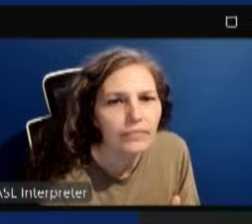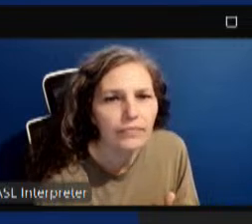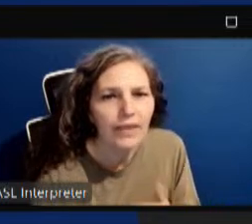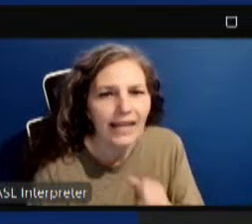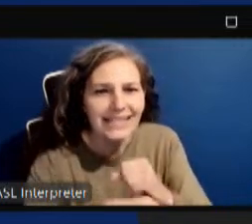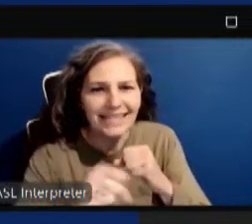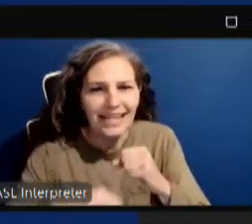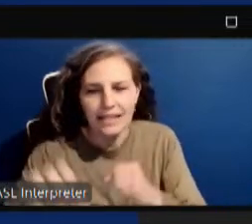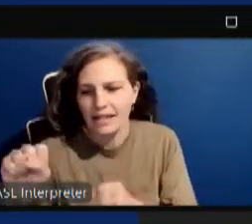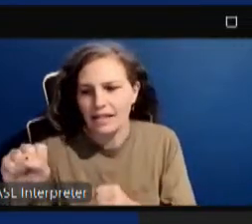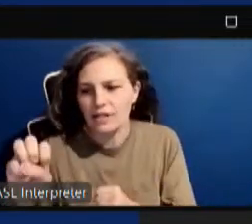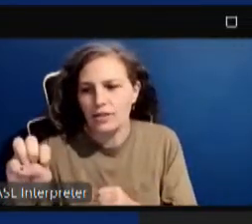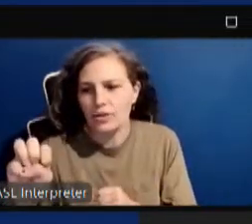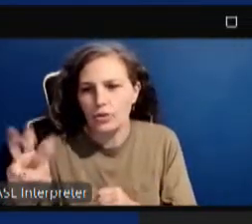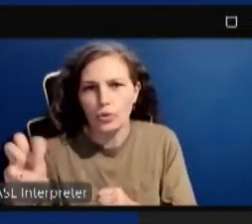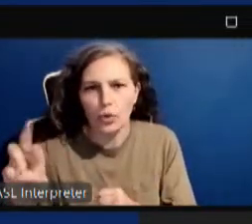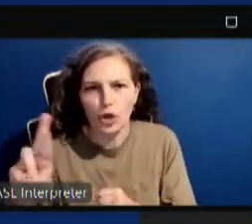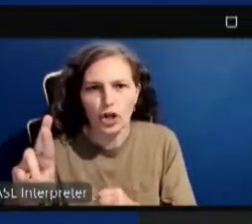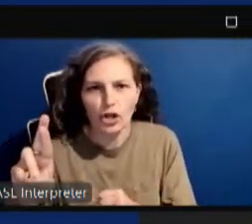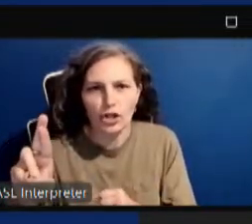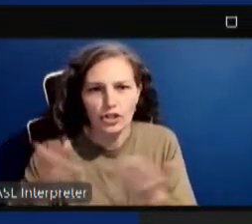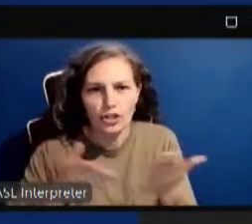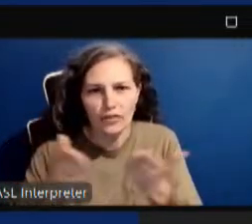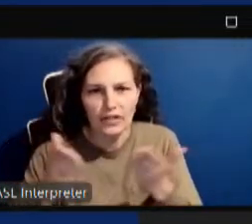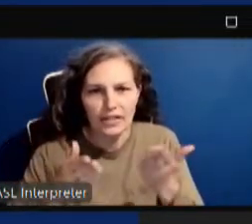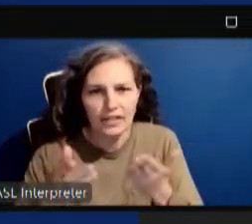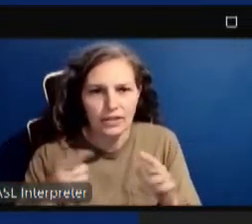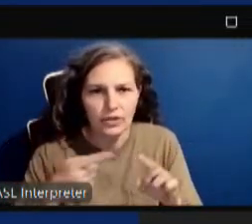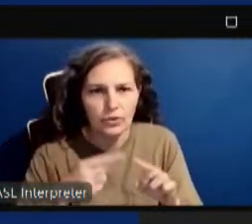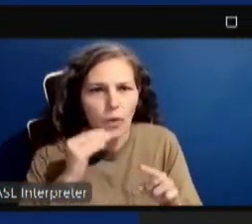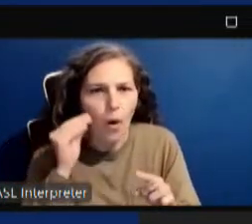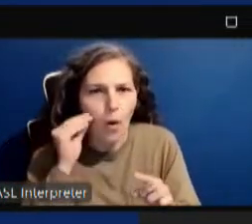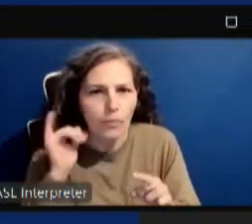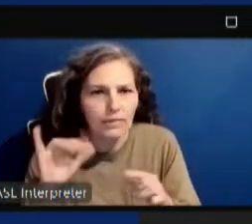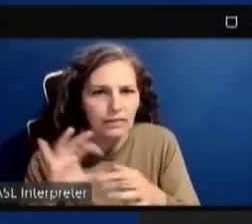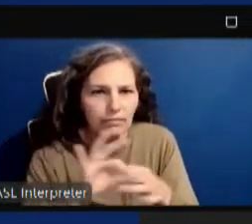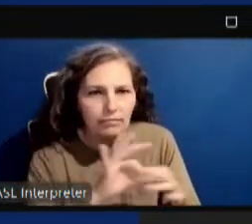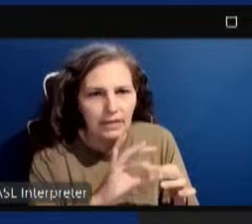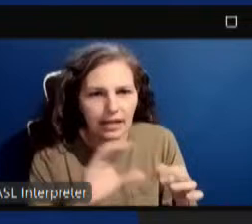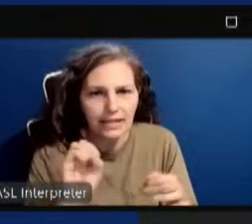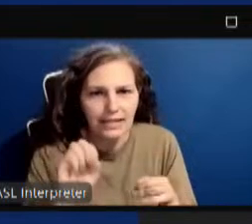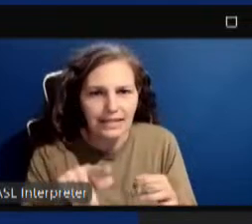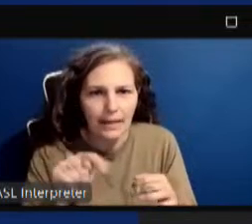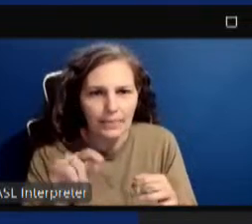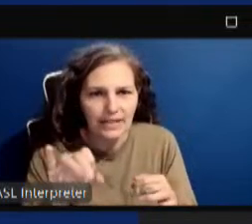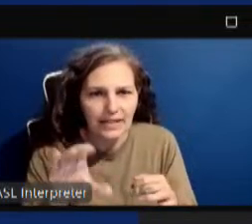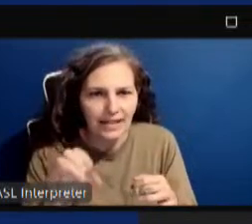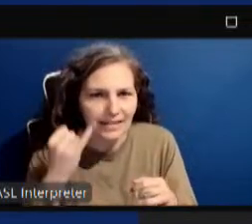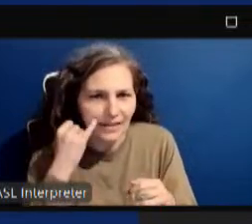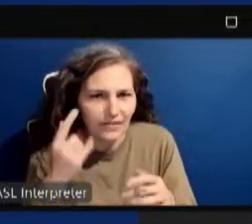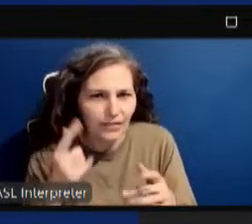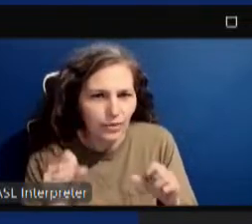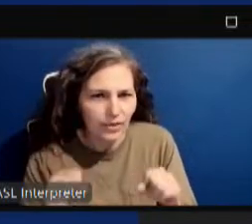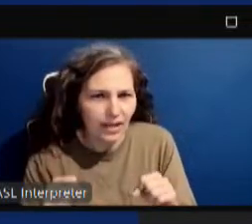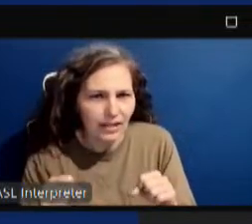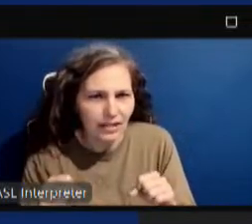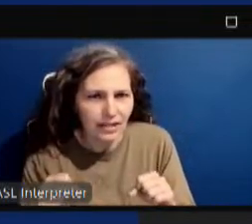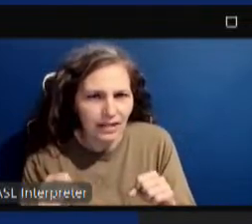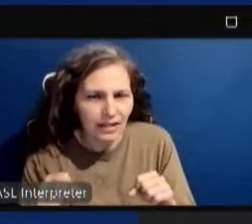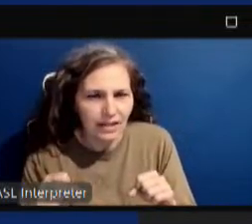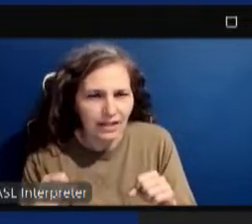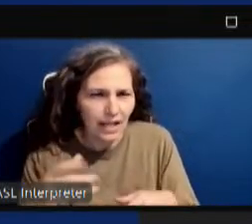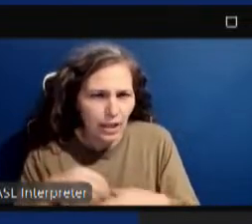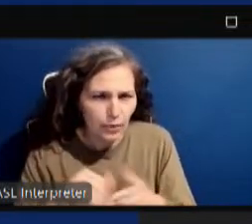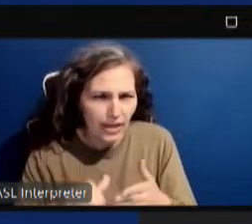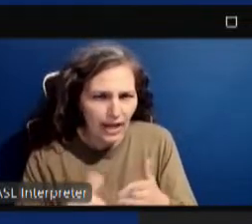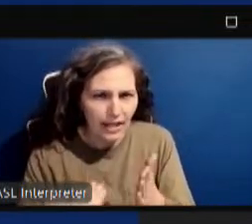how or if they can rebuild. Is there any update on whether the county is going to extend sewer services for homes